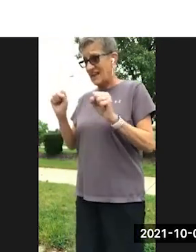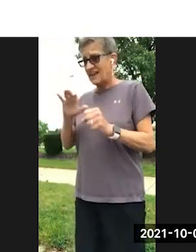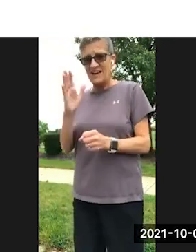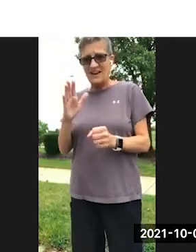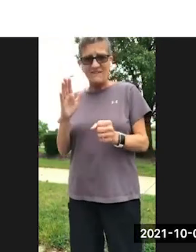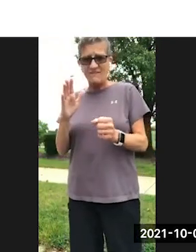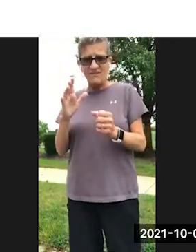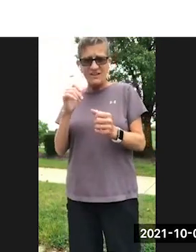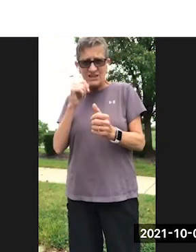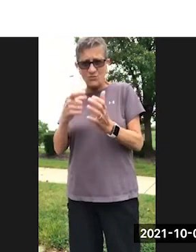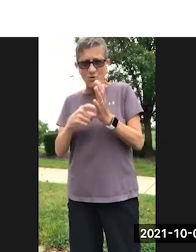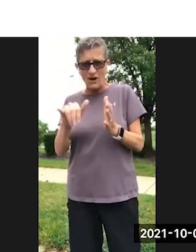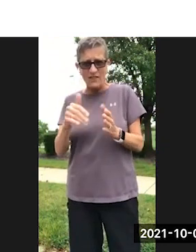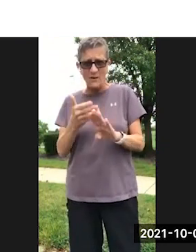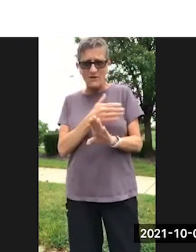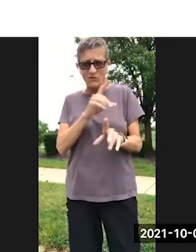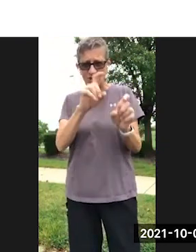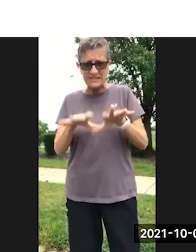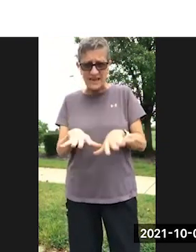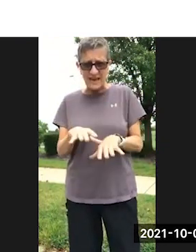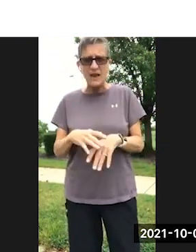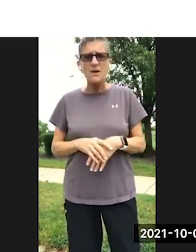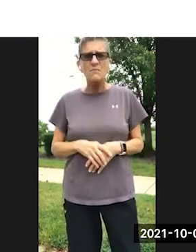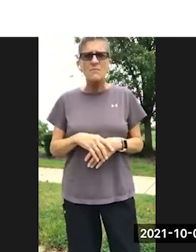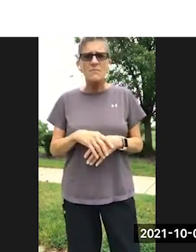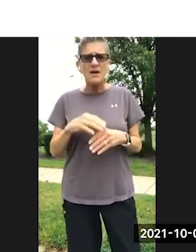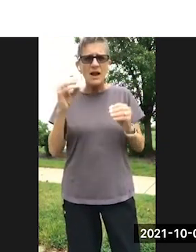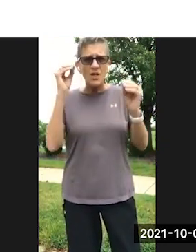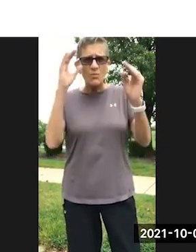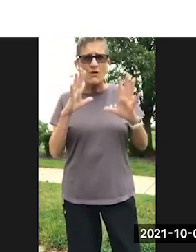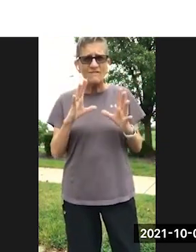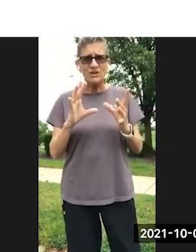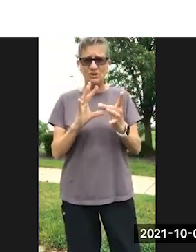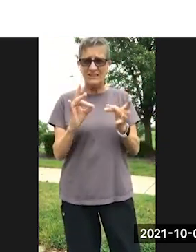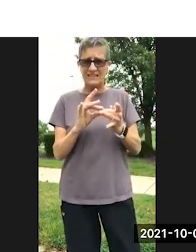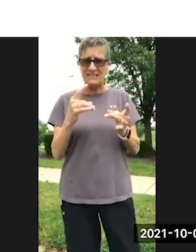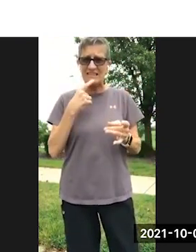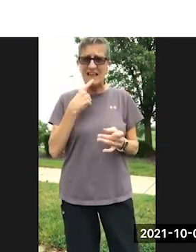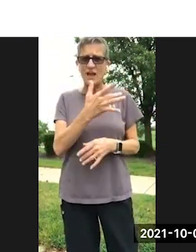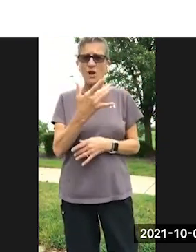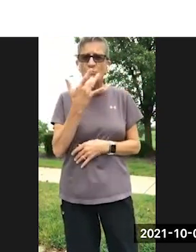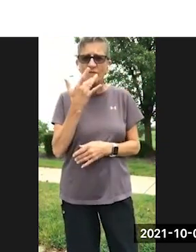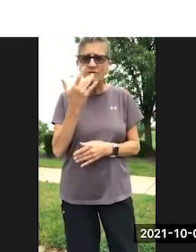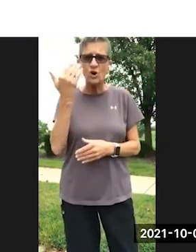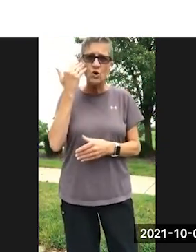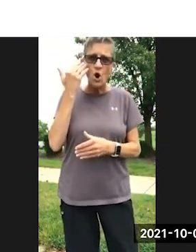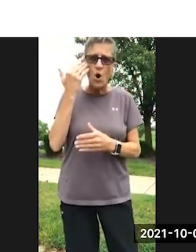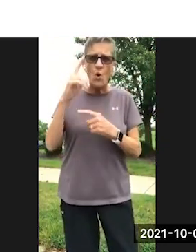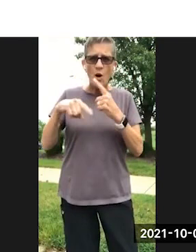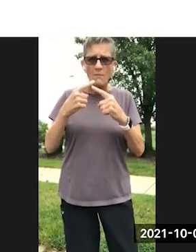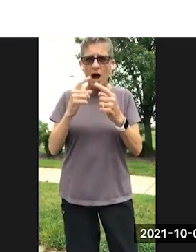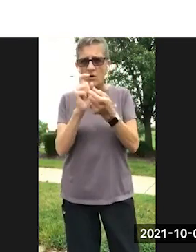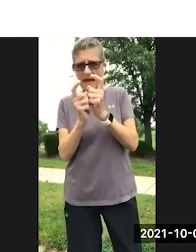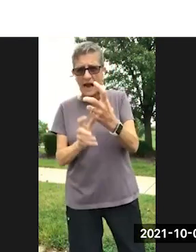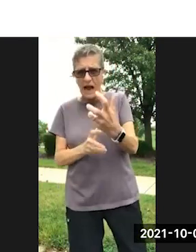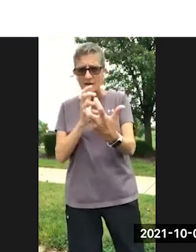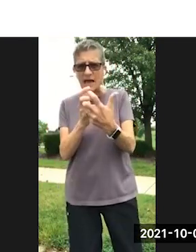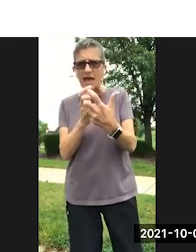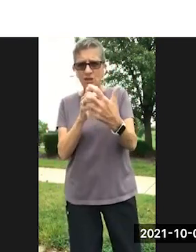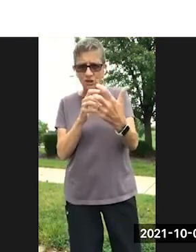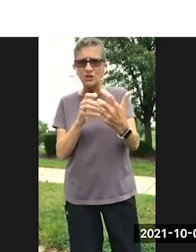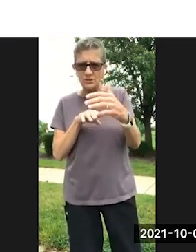exam. And professors state that they prefer to know about accommodations in the beginning of the